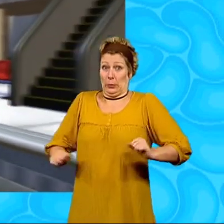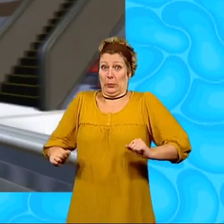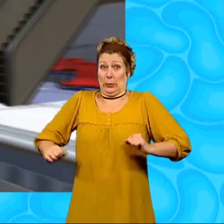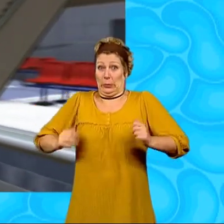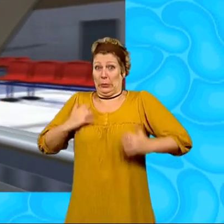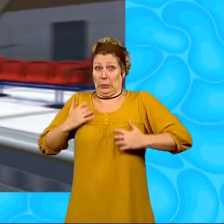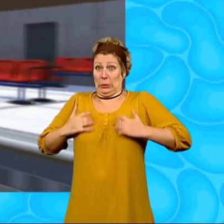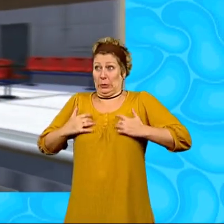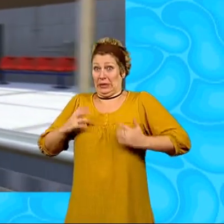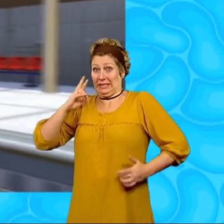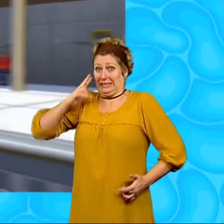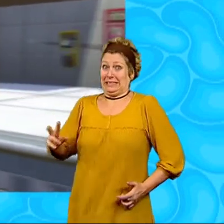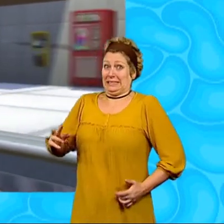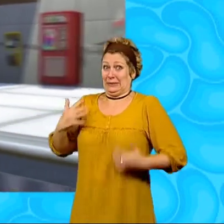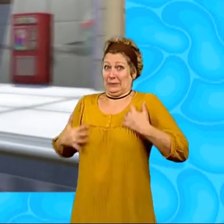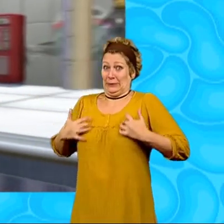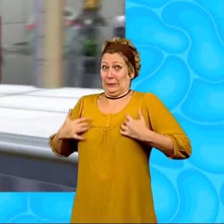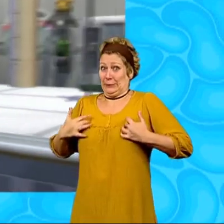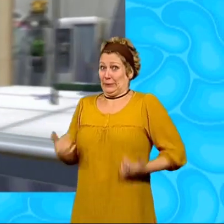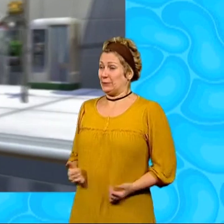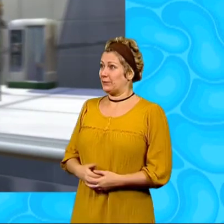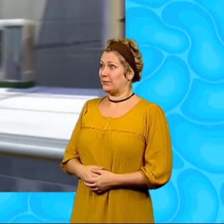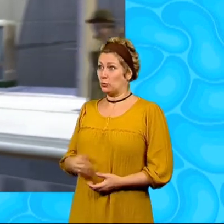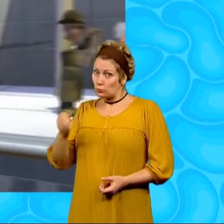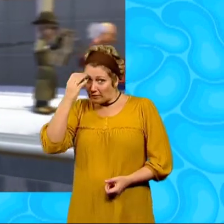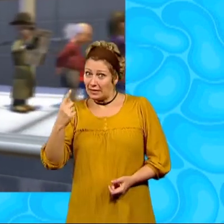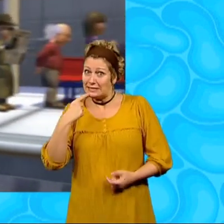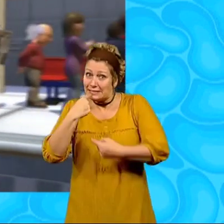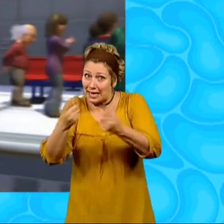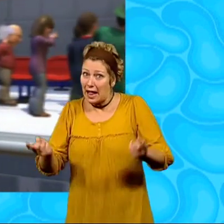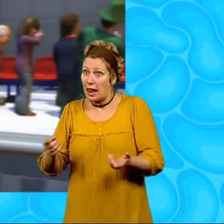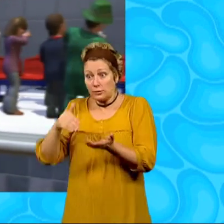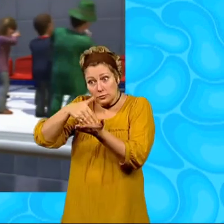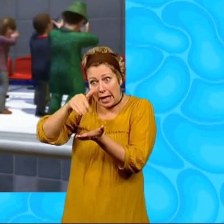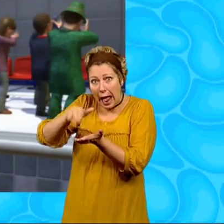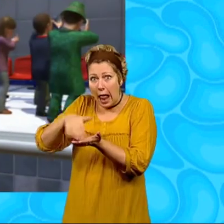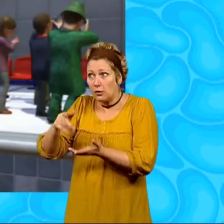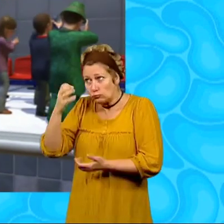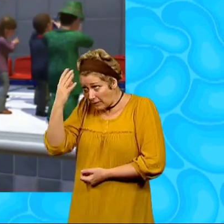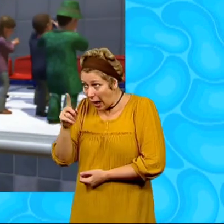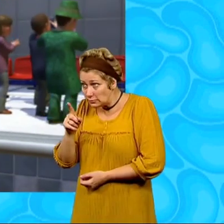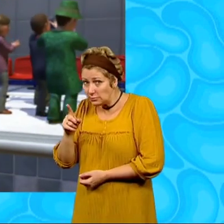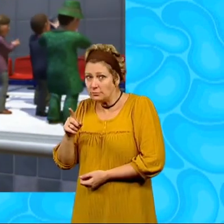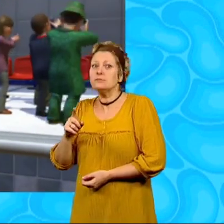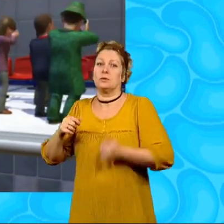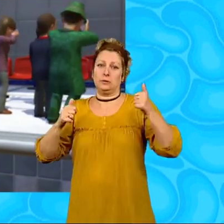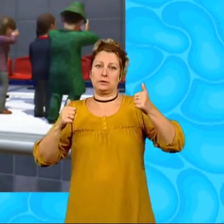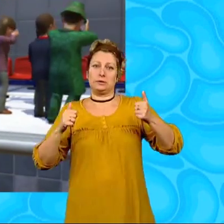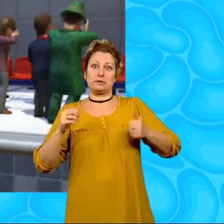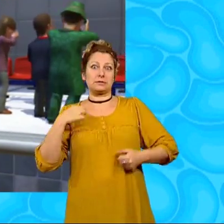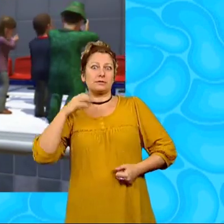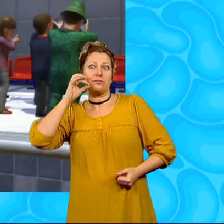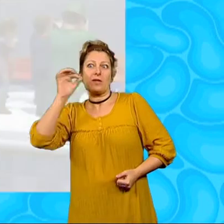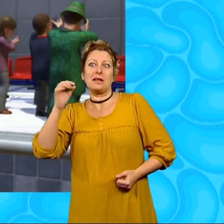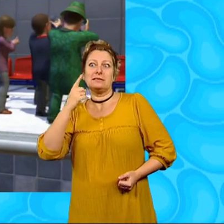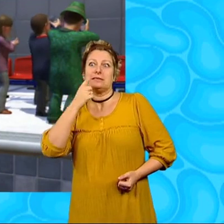I can't wait to meet her. Don't forget to tell your passengers all about the jumble sale. I won't. I'll even ask